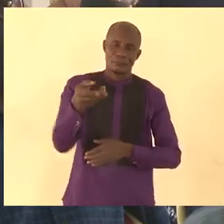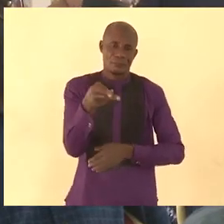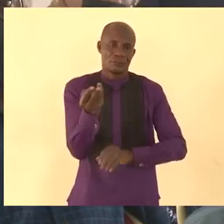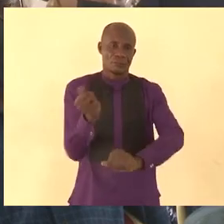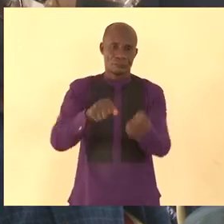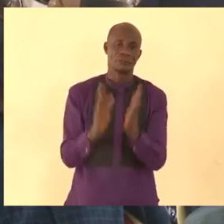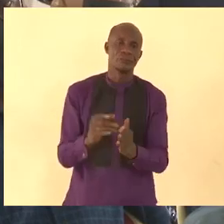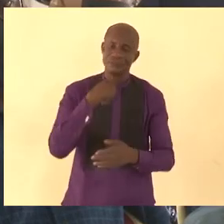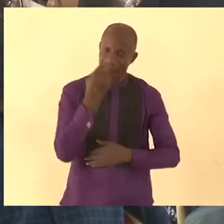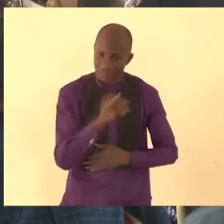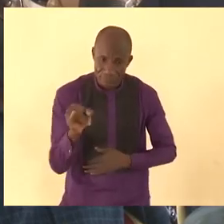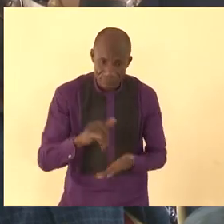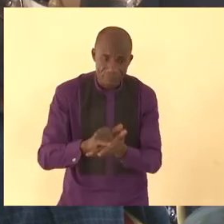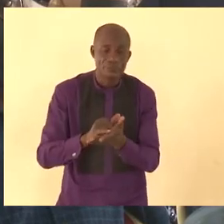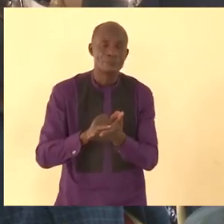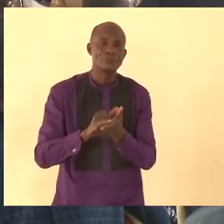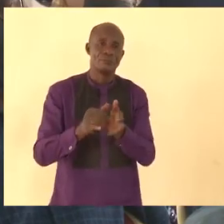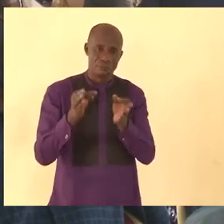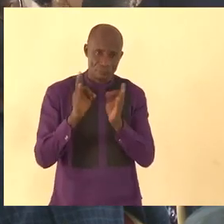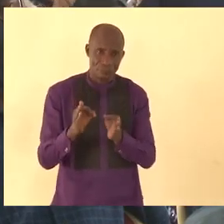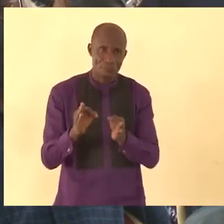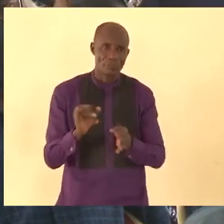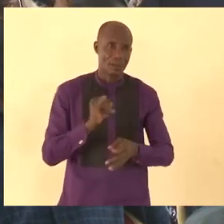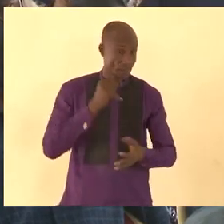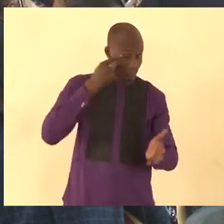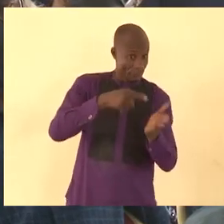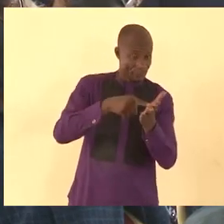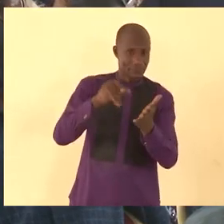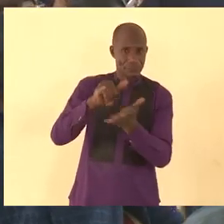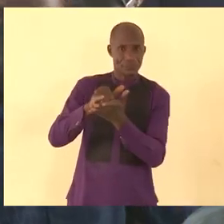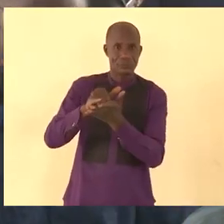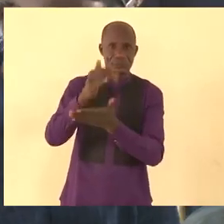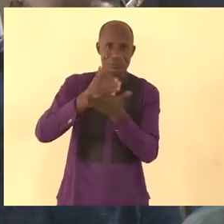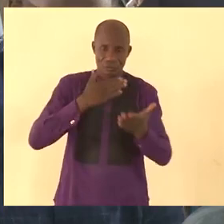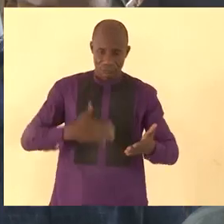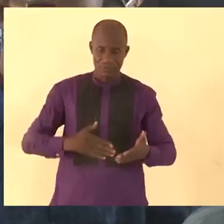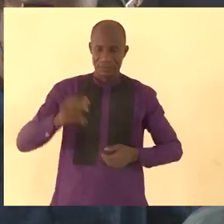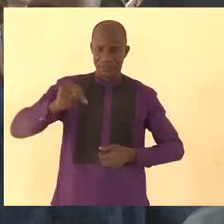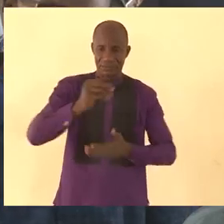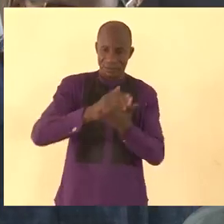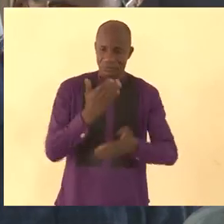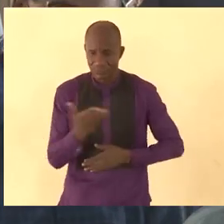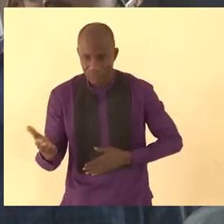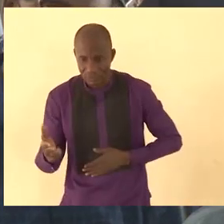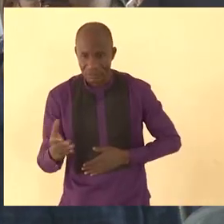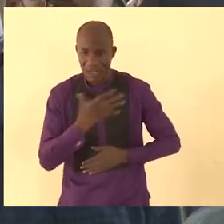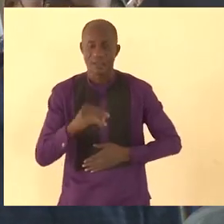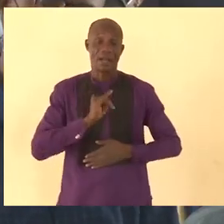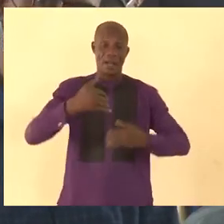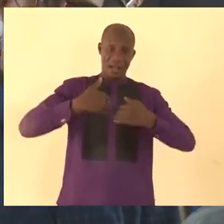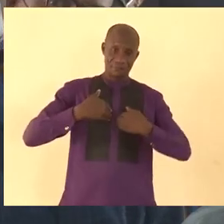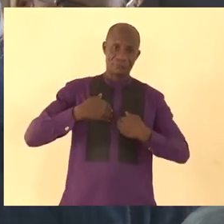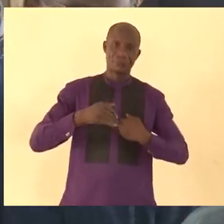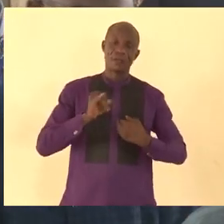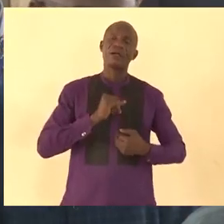saying that if I notice that somebody needs something and I